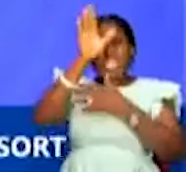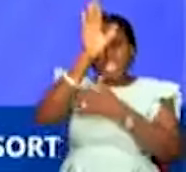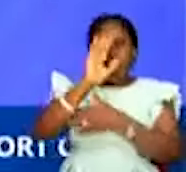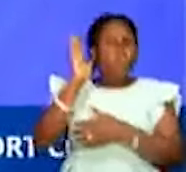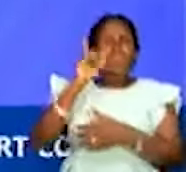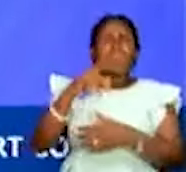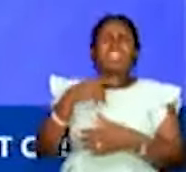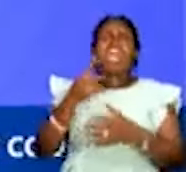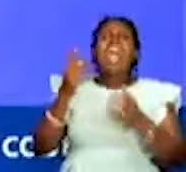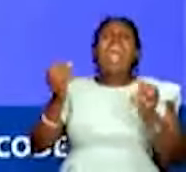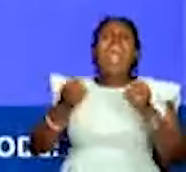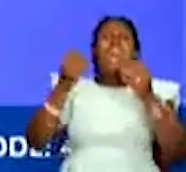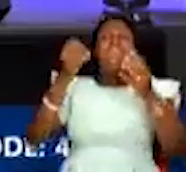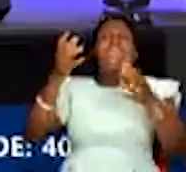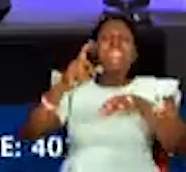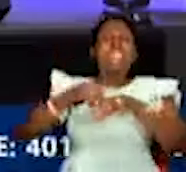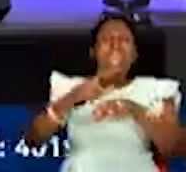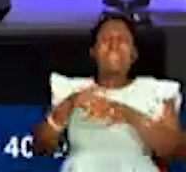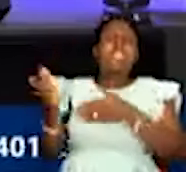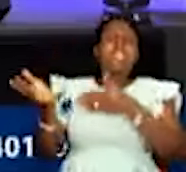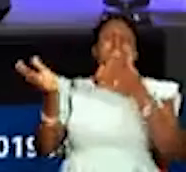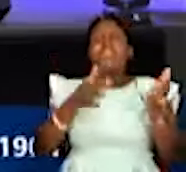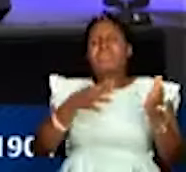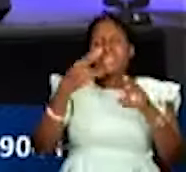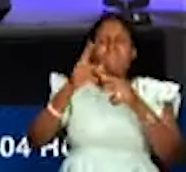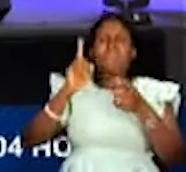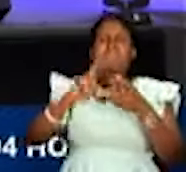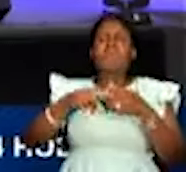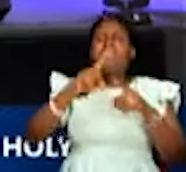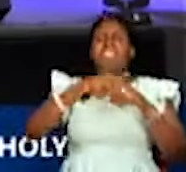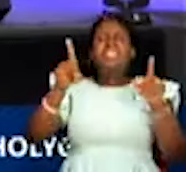names to what shrines and said what there.